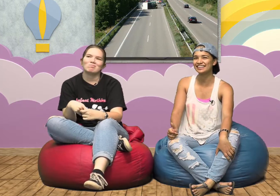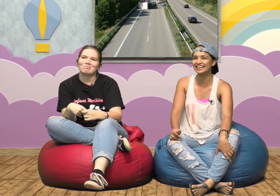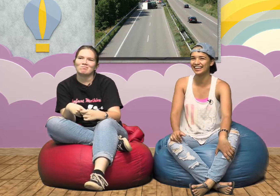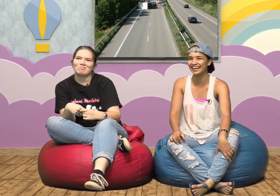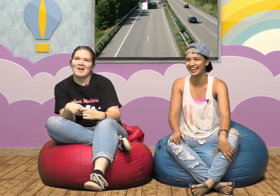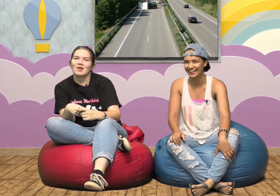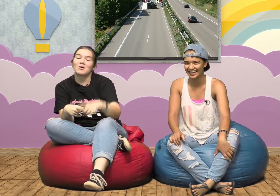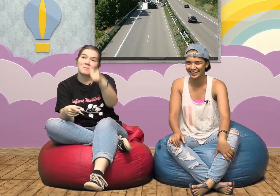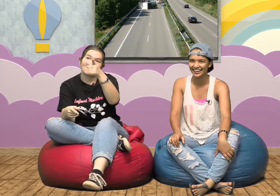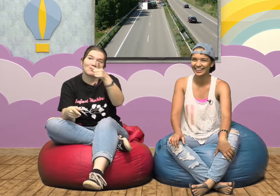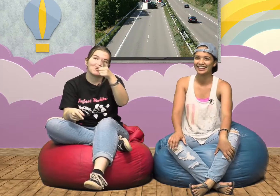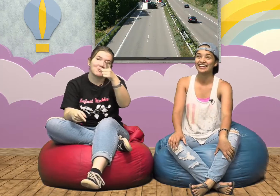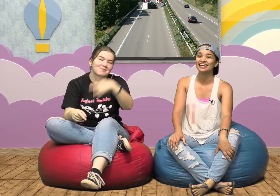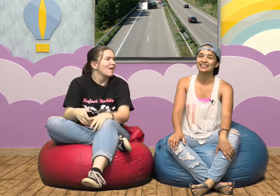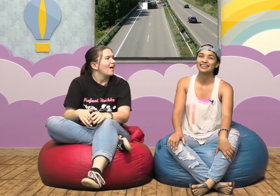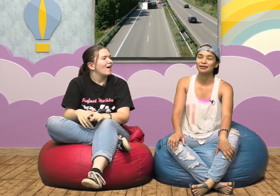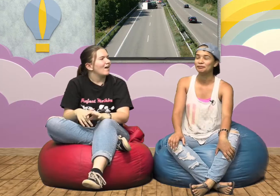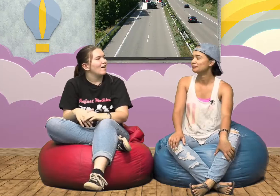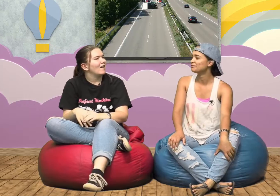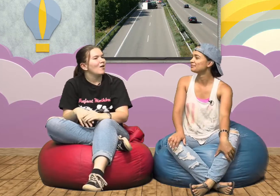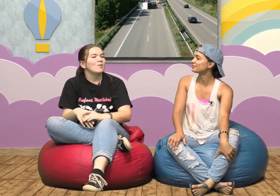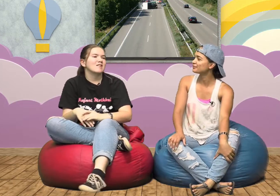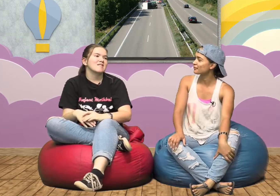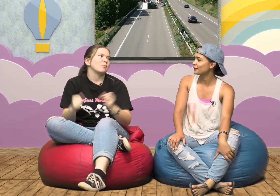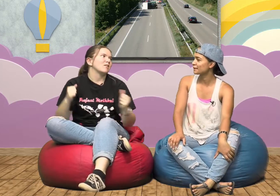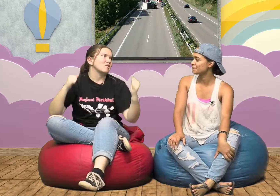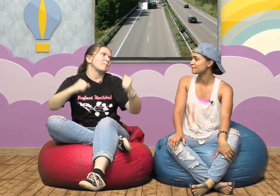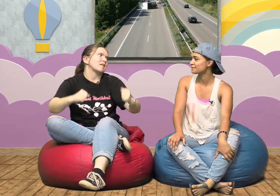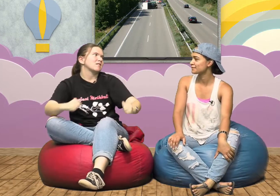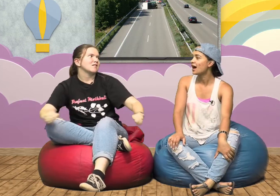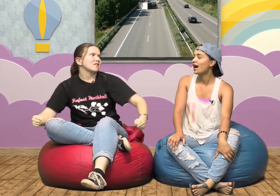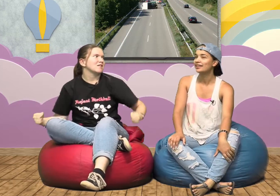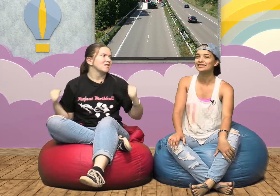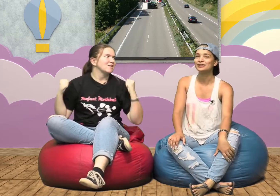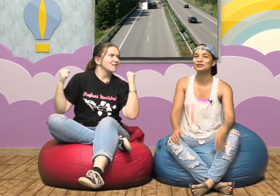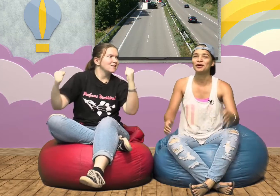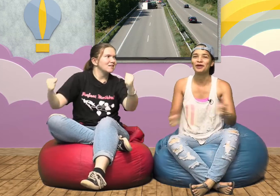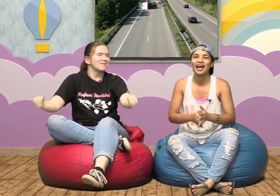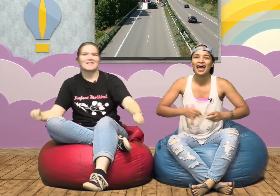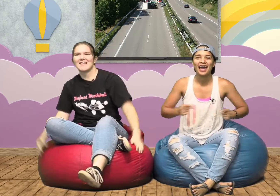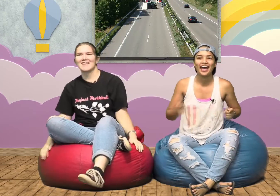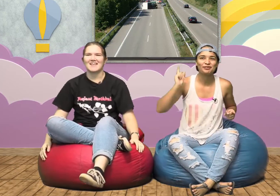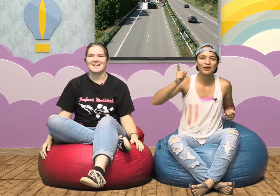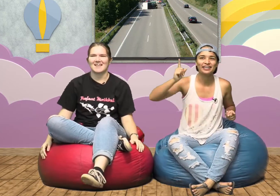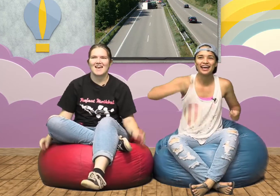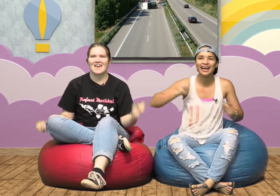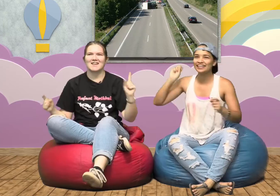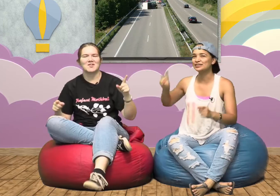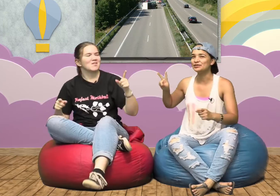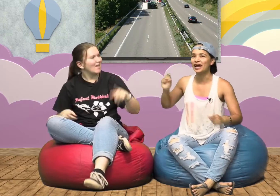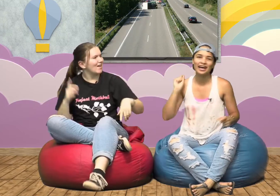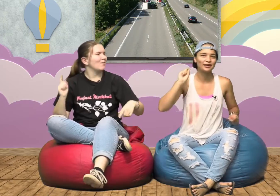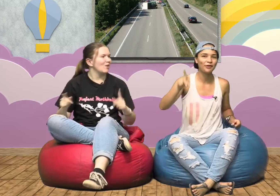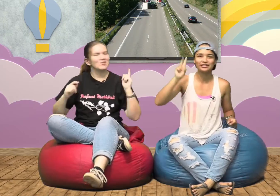guys. Coke is bad for you, so. Yeah. We can sing The Wheels on the Bus. That's so true. Okay. And a 1,